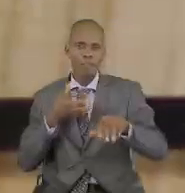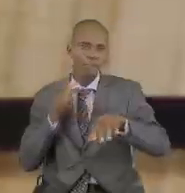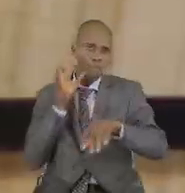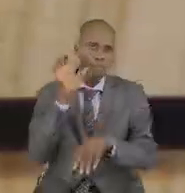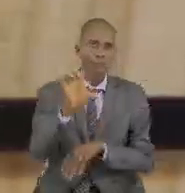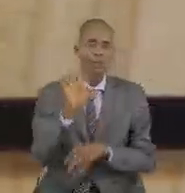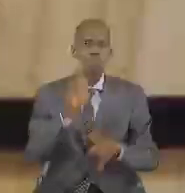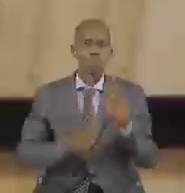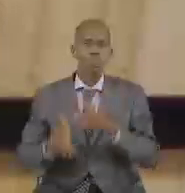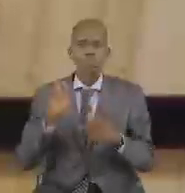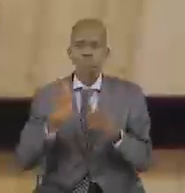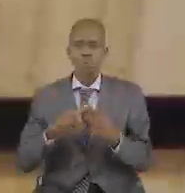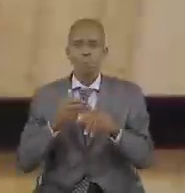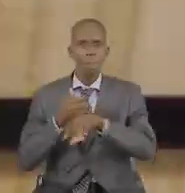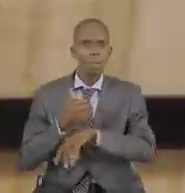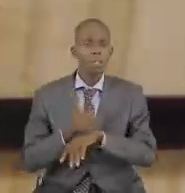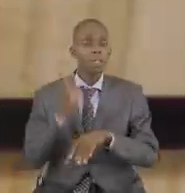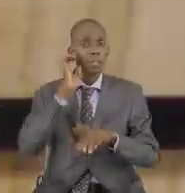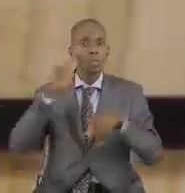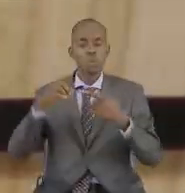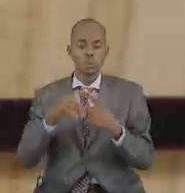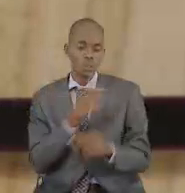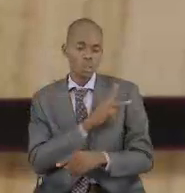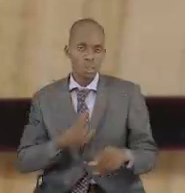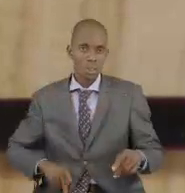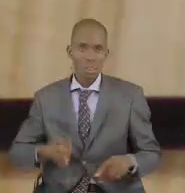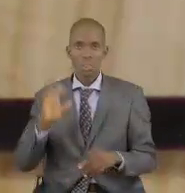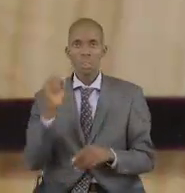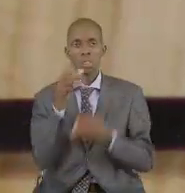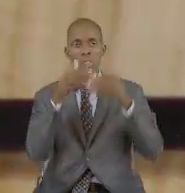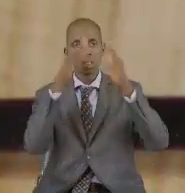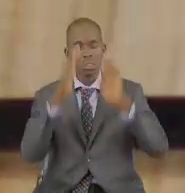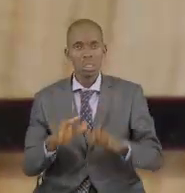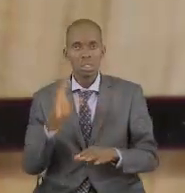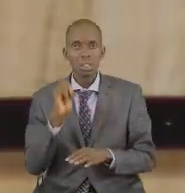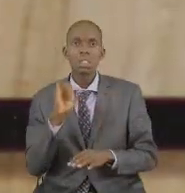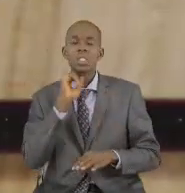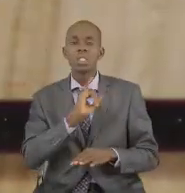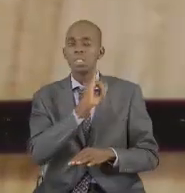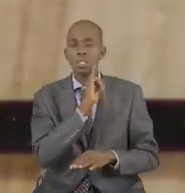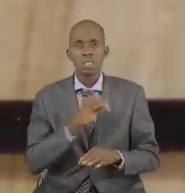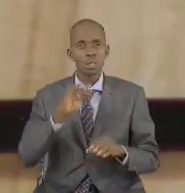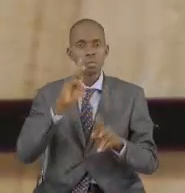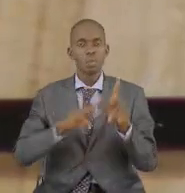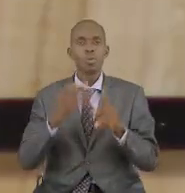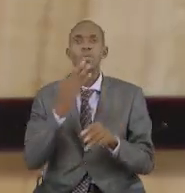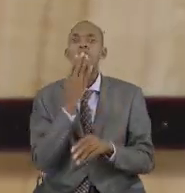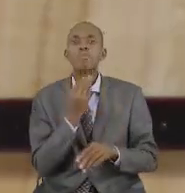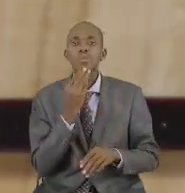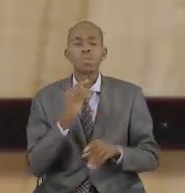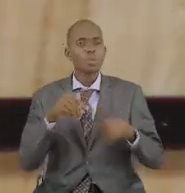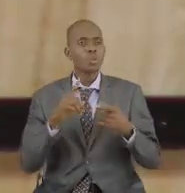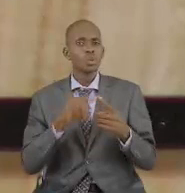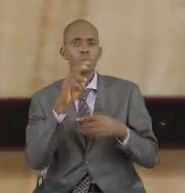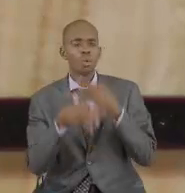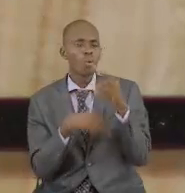get there. He'll get to the kings. He'll get to the leaders. He'll get to the Israelites. He'll get to the Jews. He'll get to the Gentiles, and